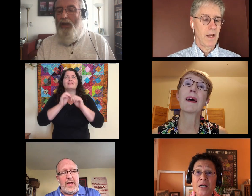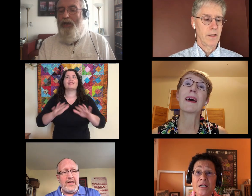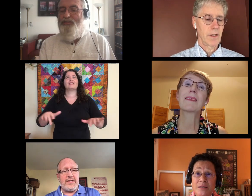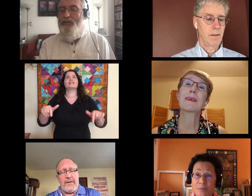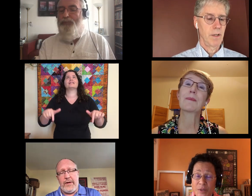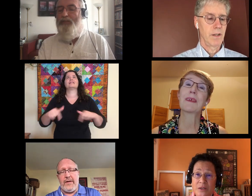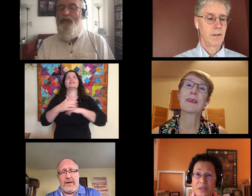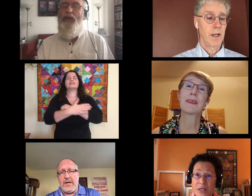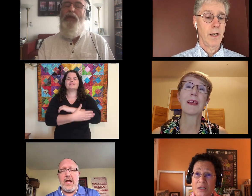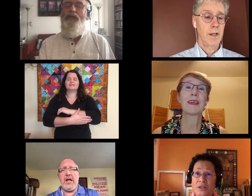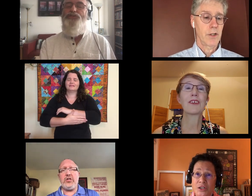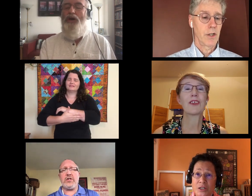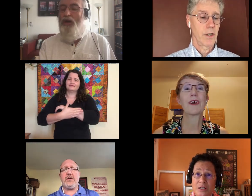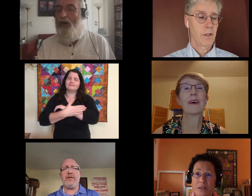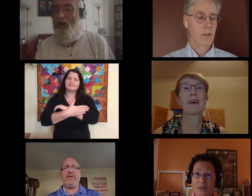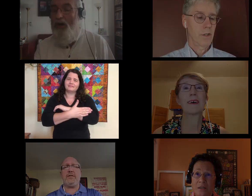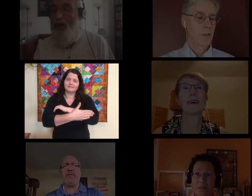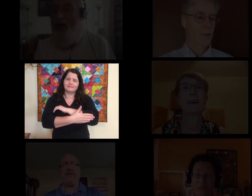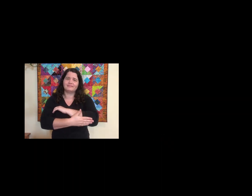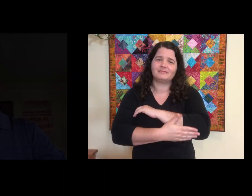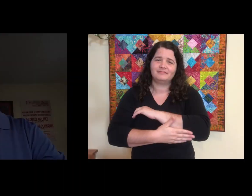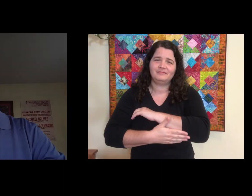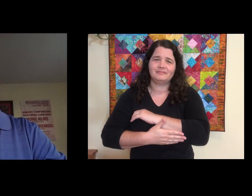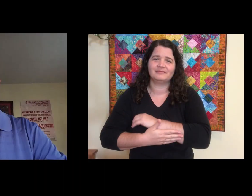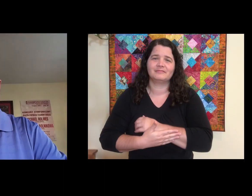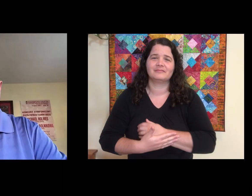Oh, blessed be the nation.